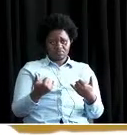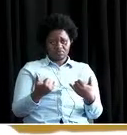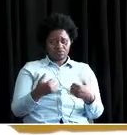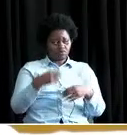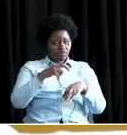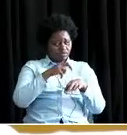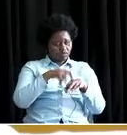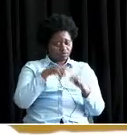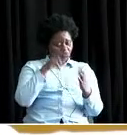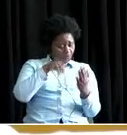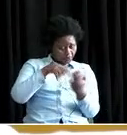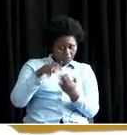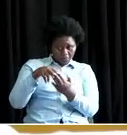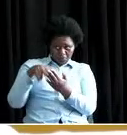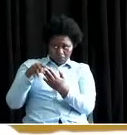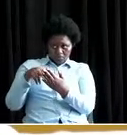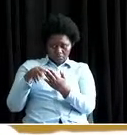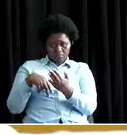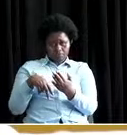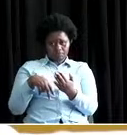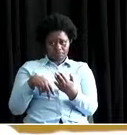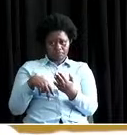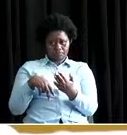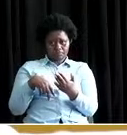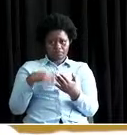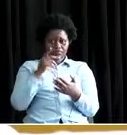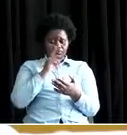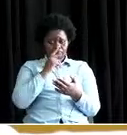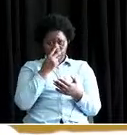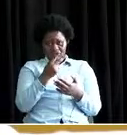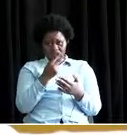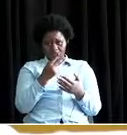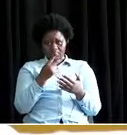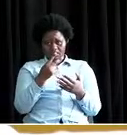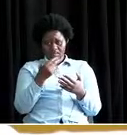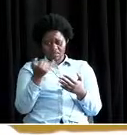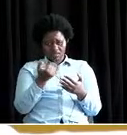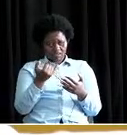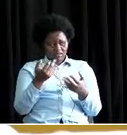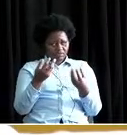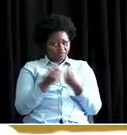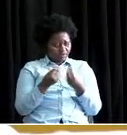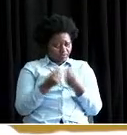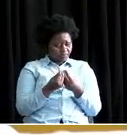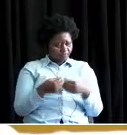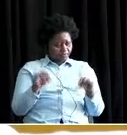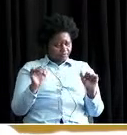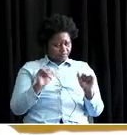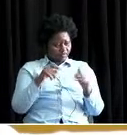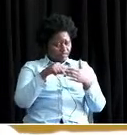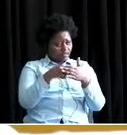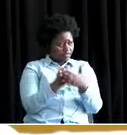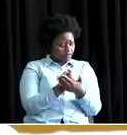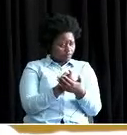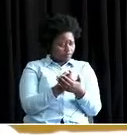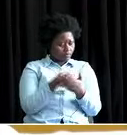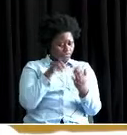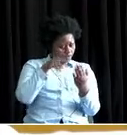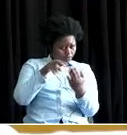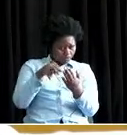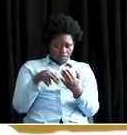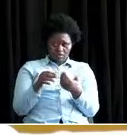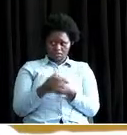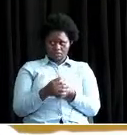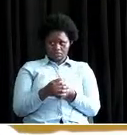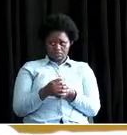We need to go through it. We want to steamroll this thing. It seems like some sinister thing is happening here that we want to go steamroll